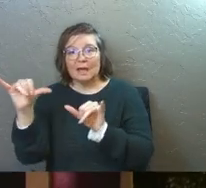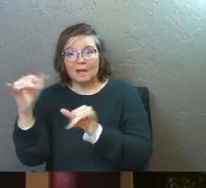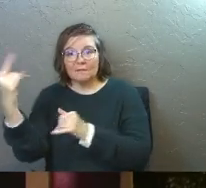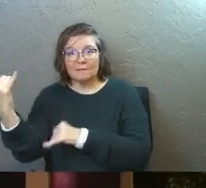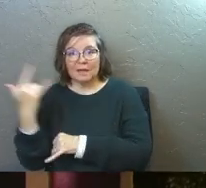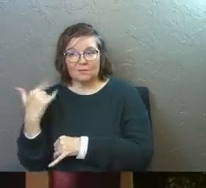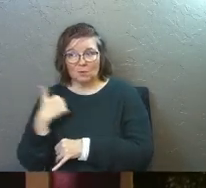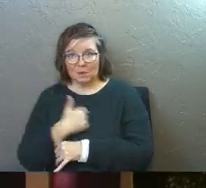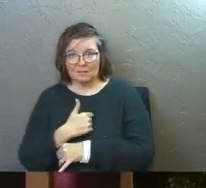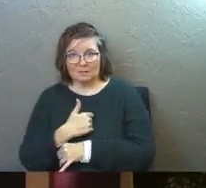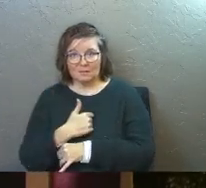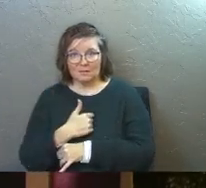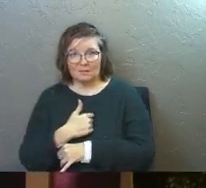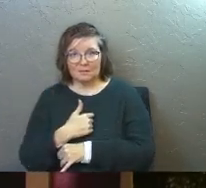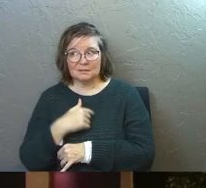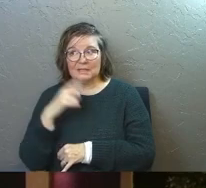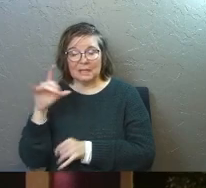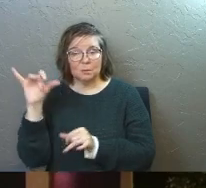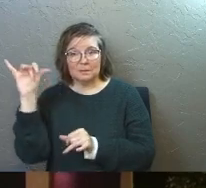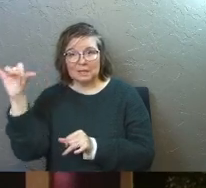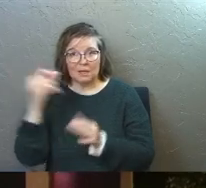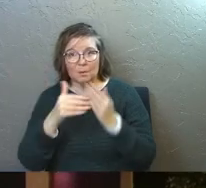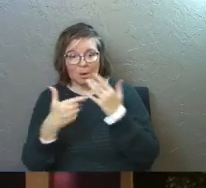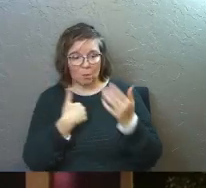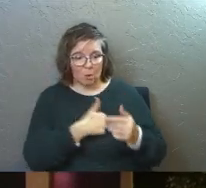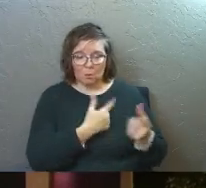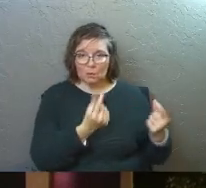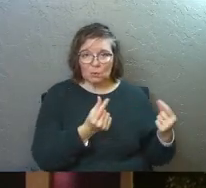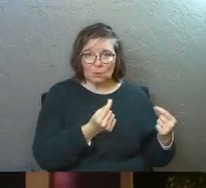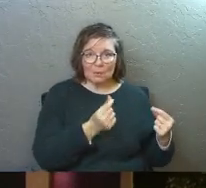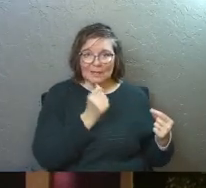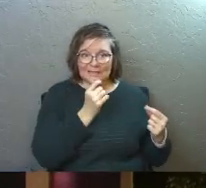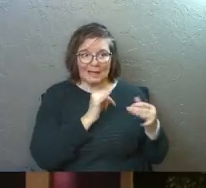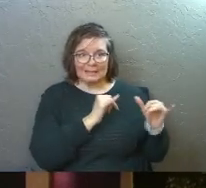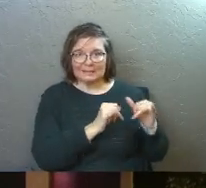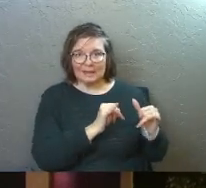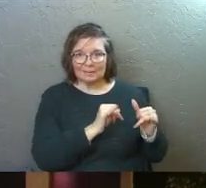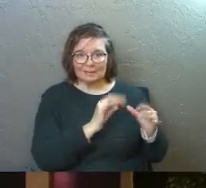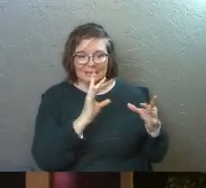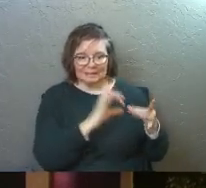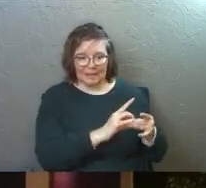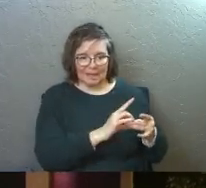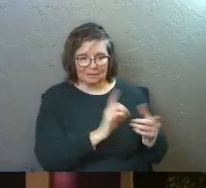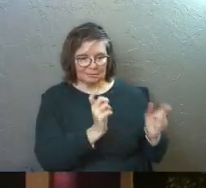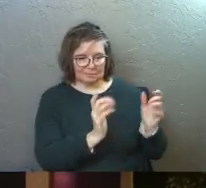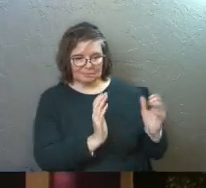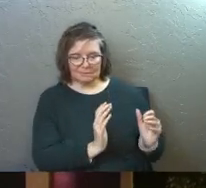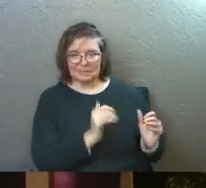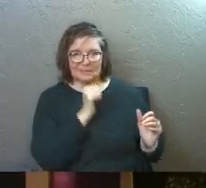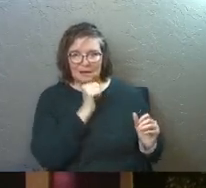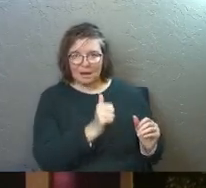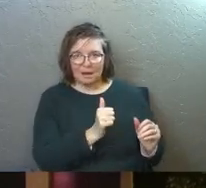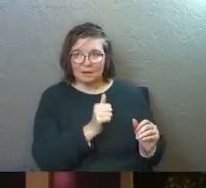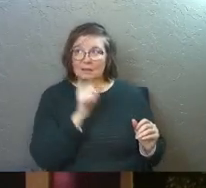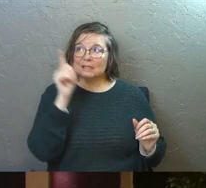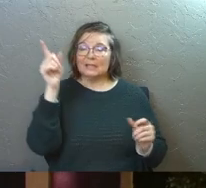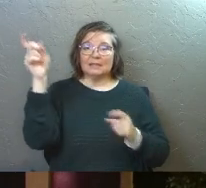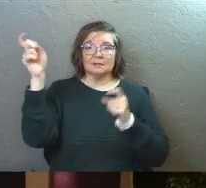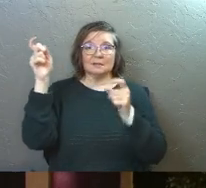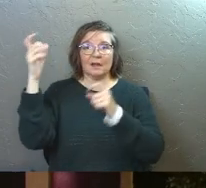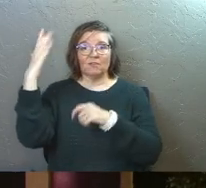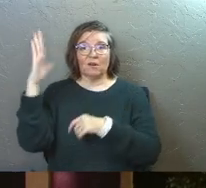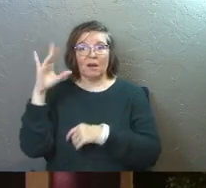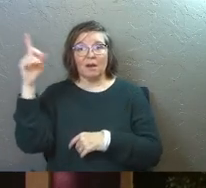to us. Does that make sense? God's faithfulness is not attached to how faithful we are to him or not. He is our sovereign